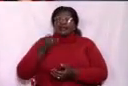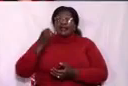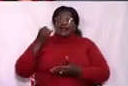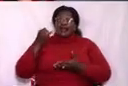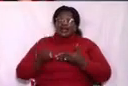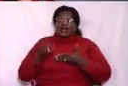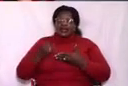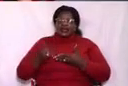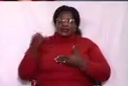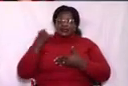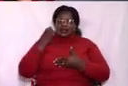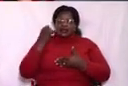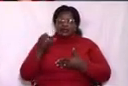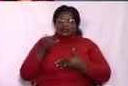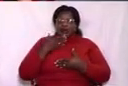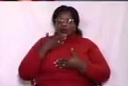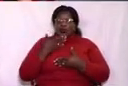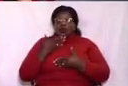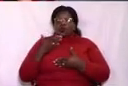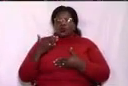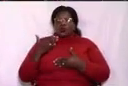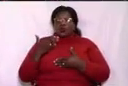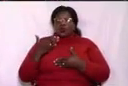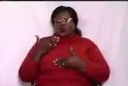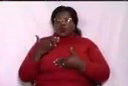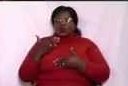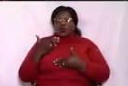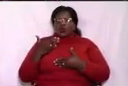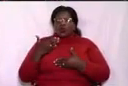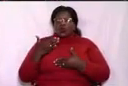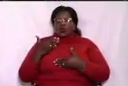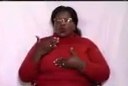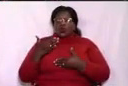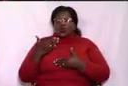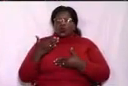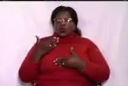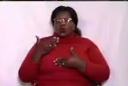will announce, or we'll do